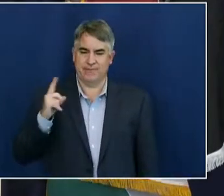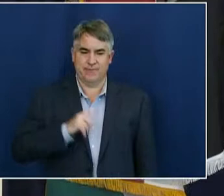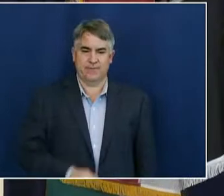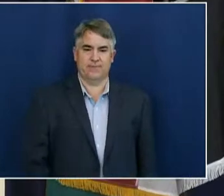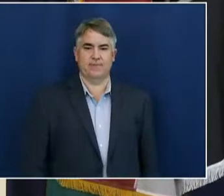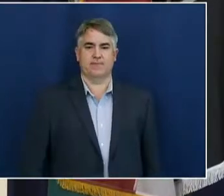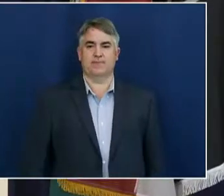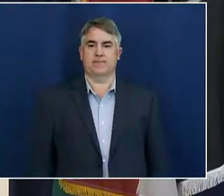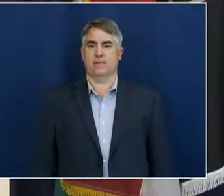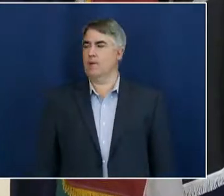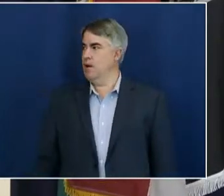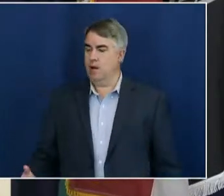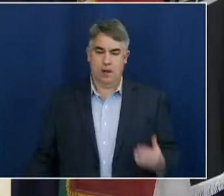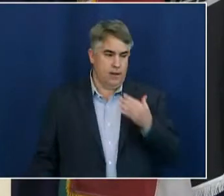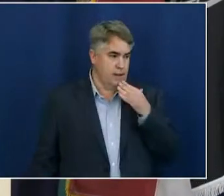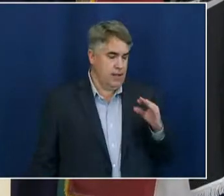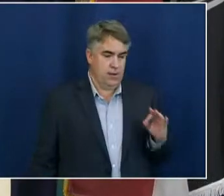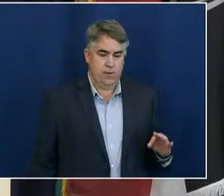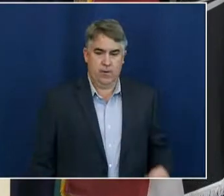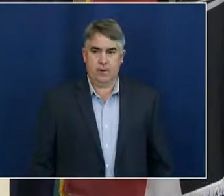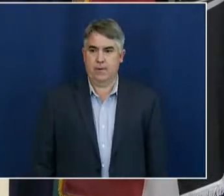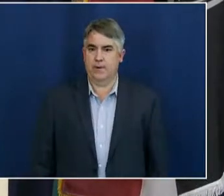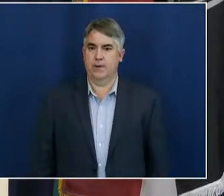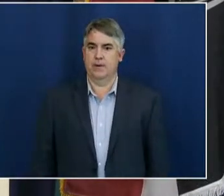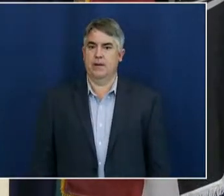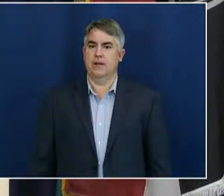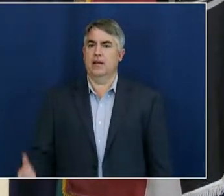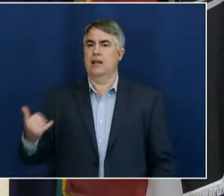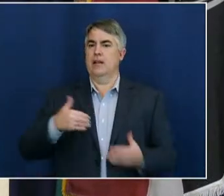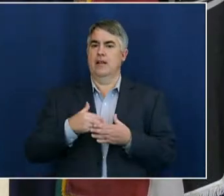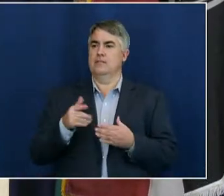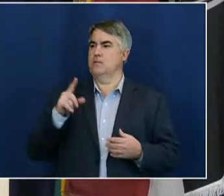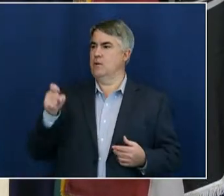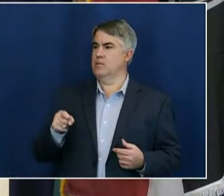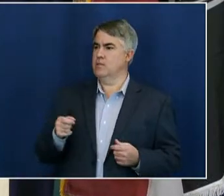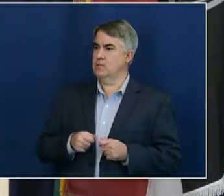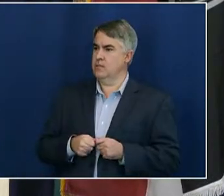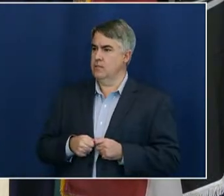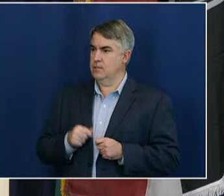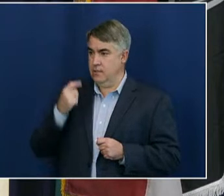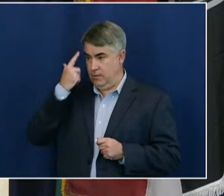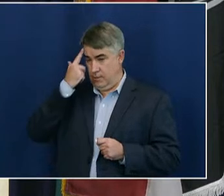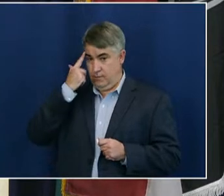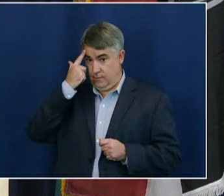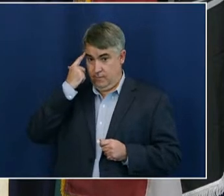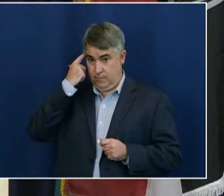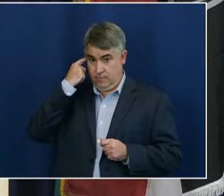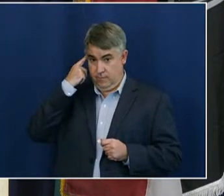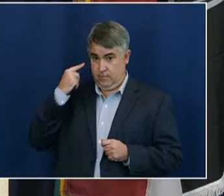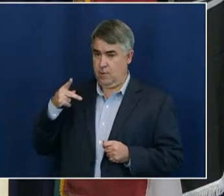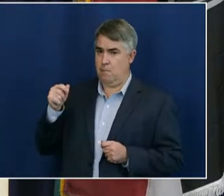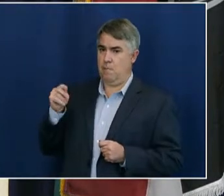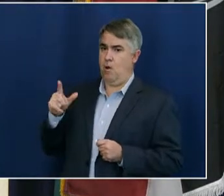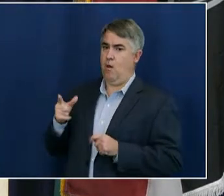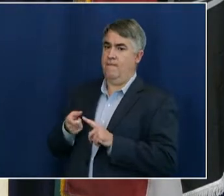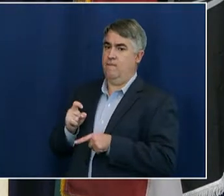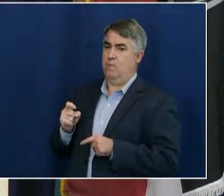Thank you. Okay, we'll go to our next call-in question. Paul Sisson, the San Diego Union Tribune.